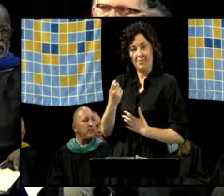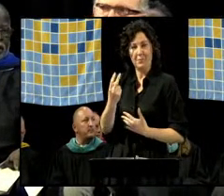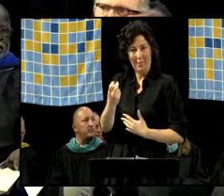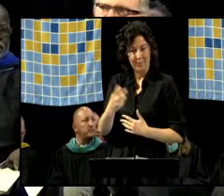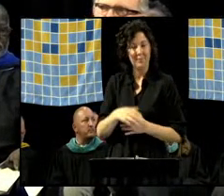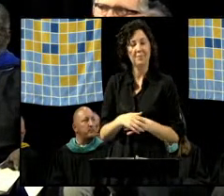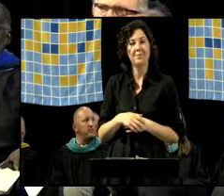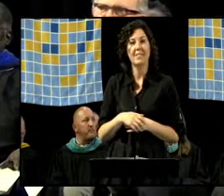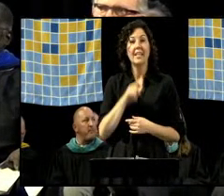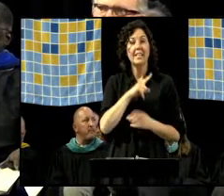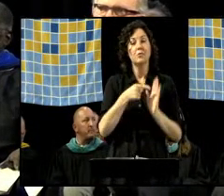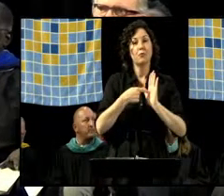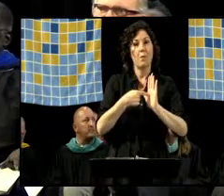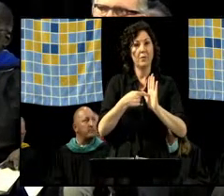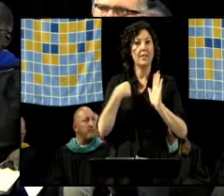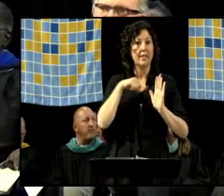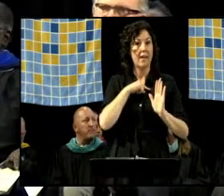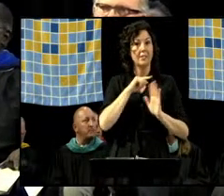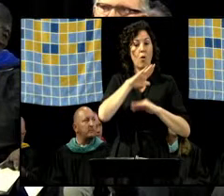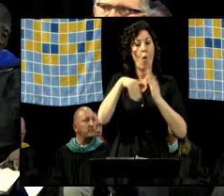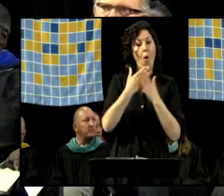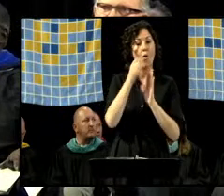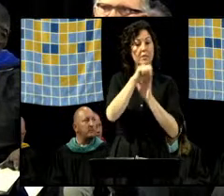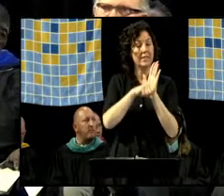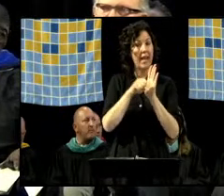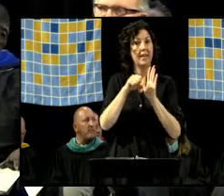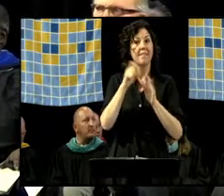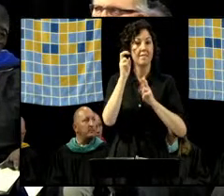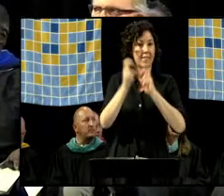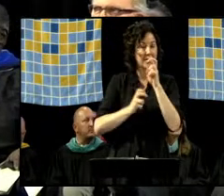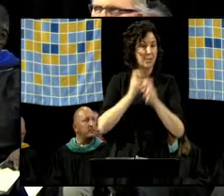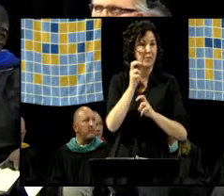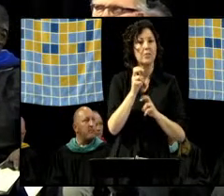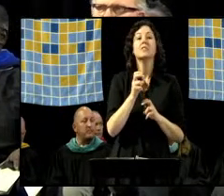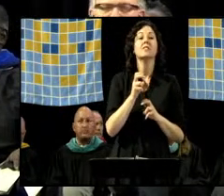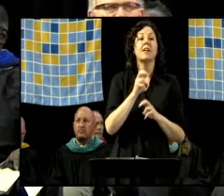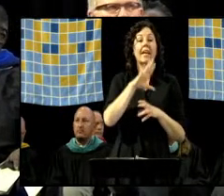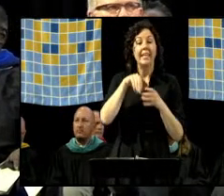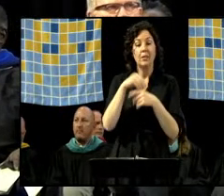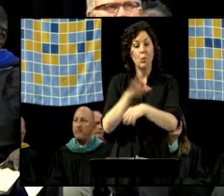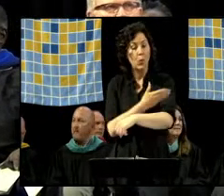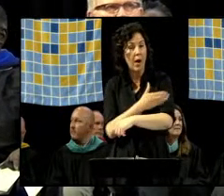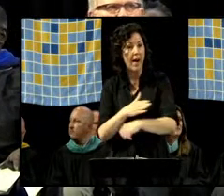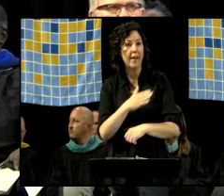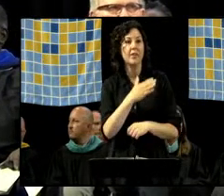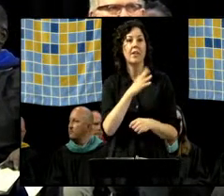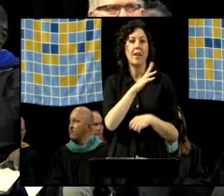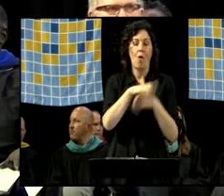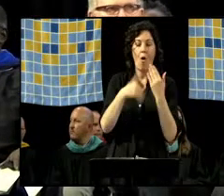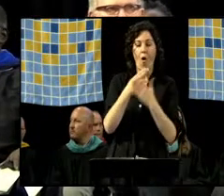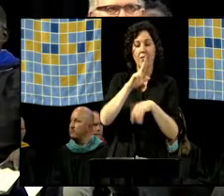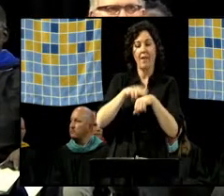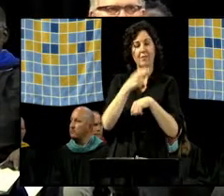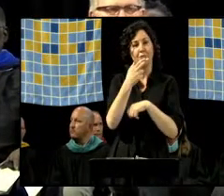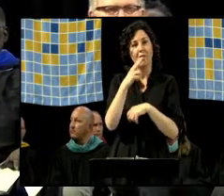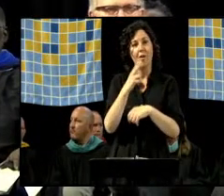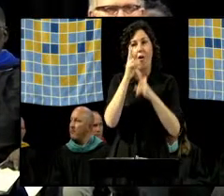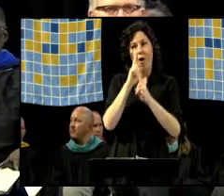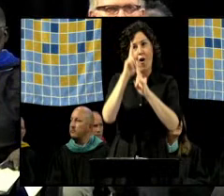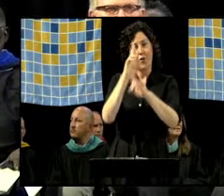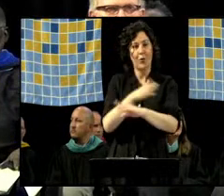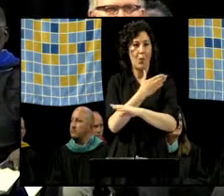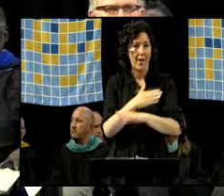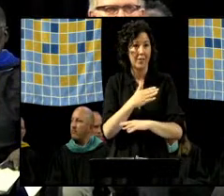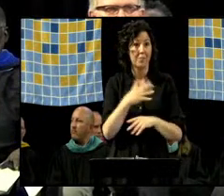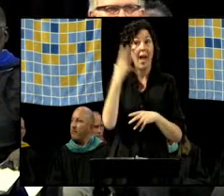Florence High School in 3 All-State Festivals, the ACDA Southern Region Honor Choir, and All-National Honor Choir. Outside of